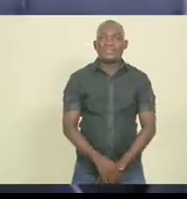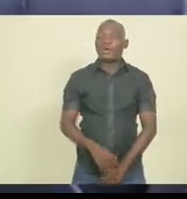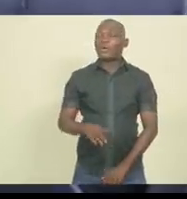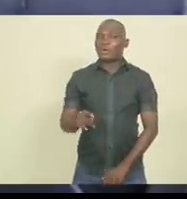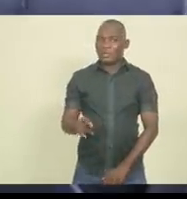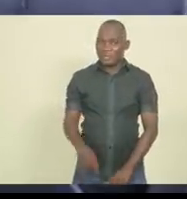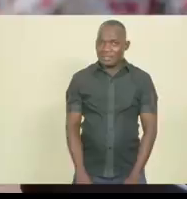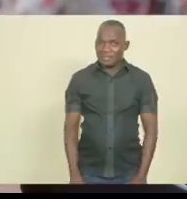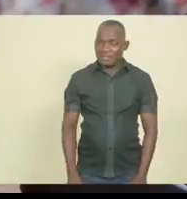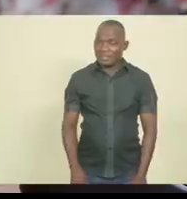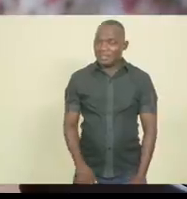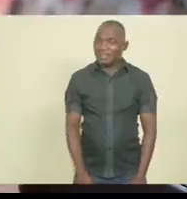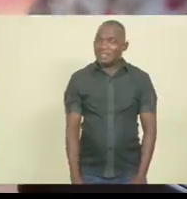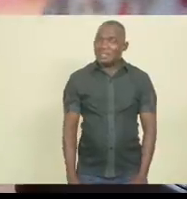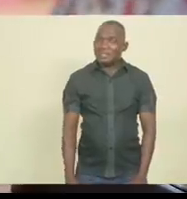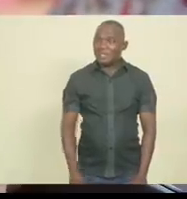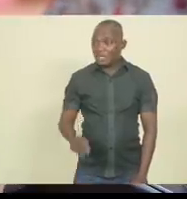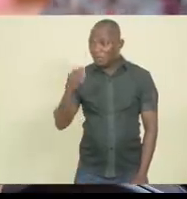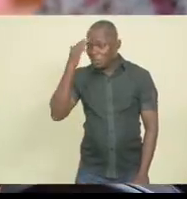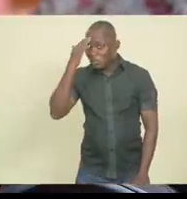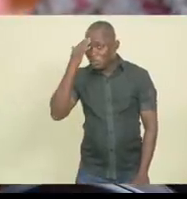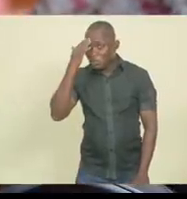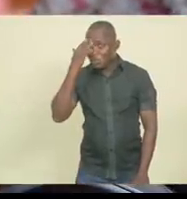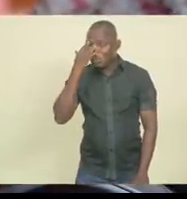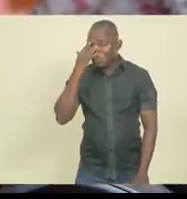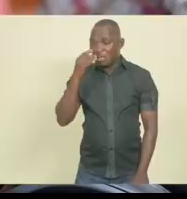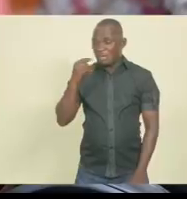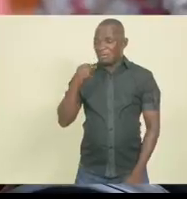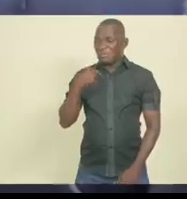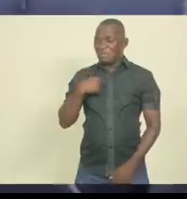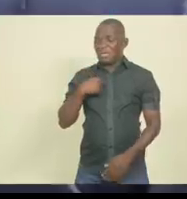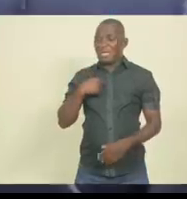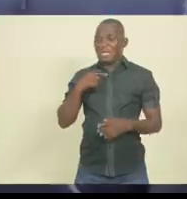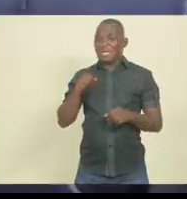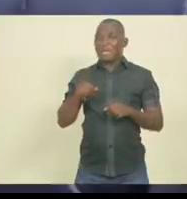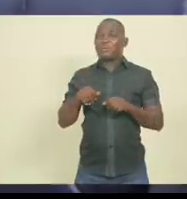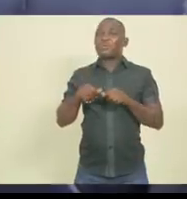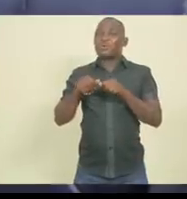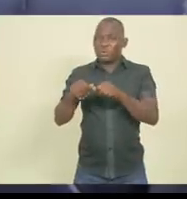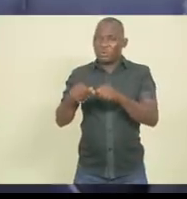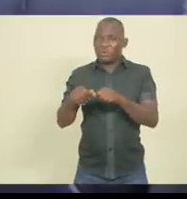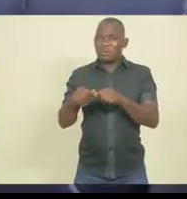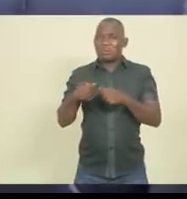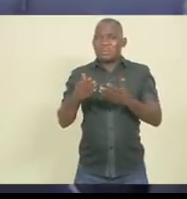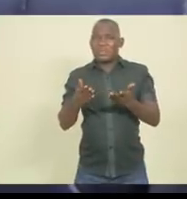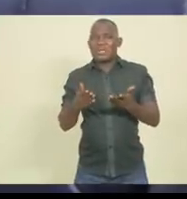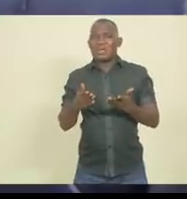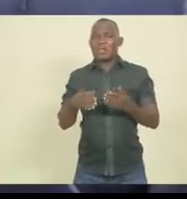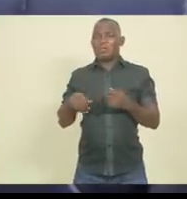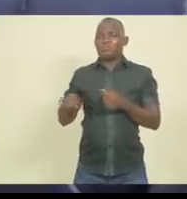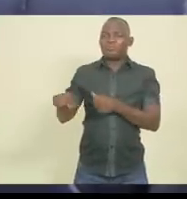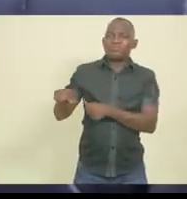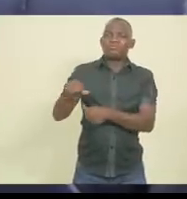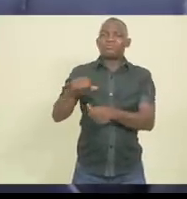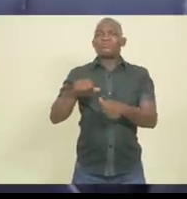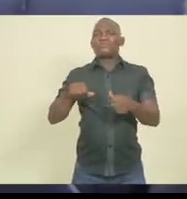He moved in. Mm-hmm. Not like he fully moved in. But we've grown fond of each